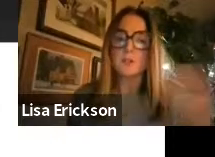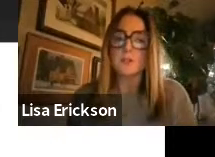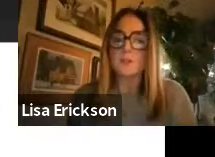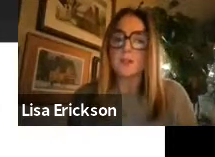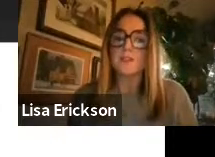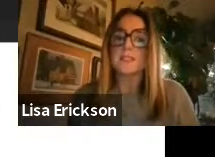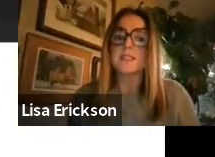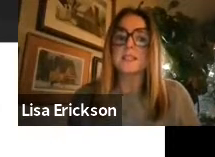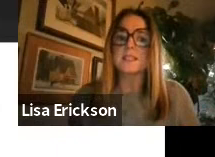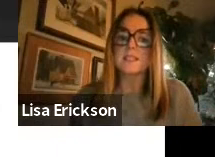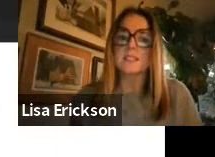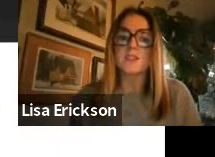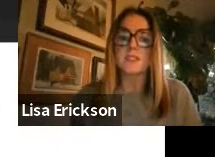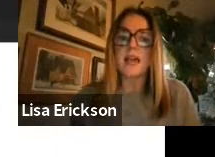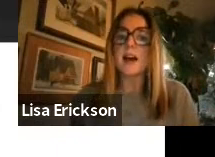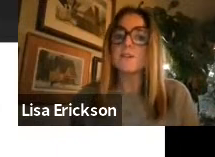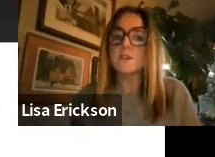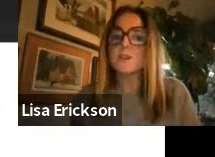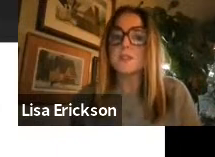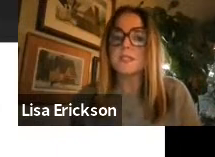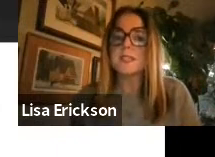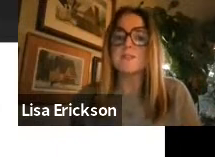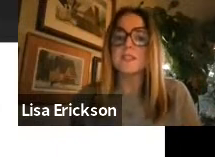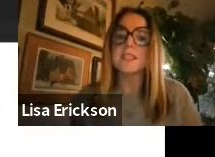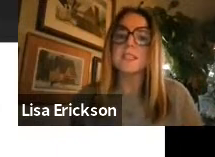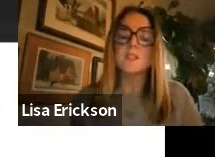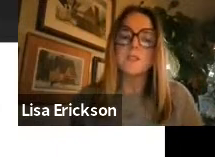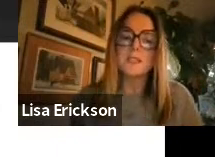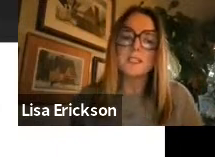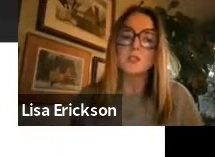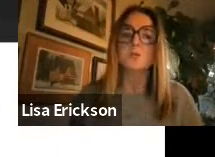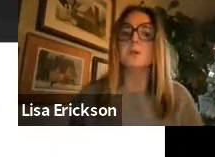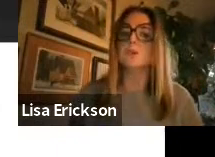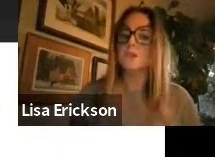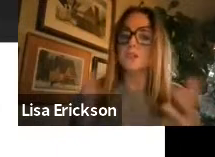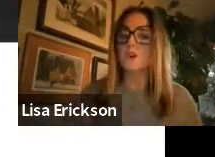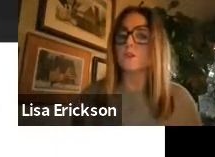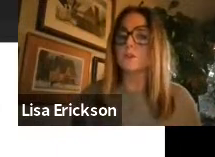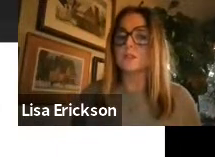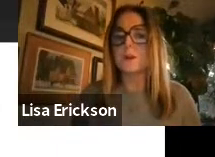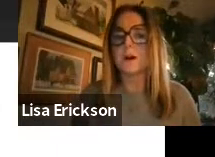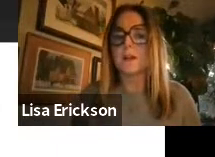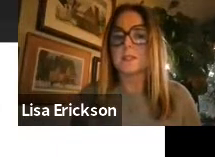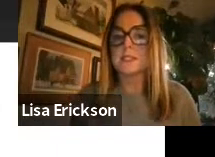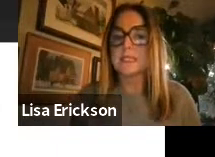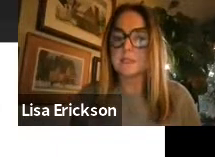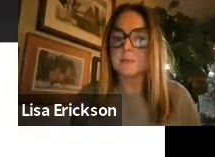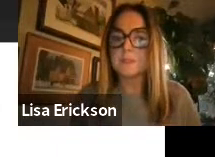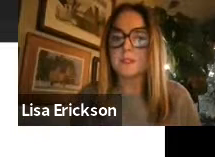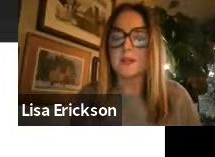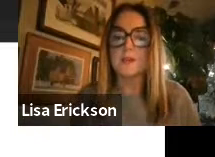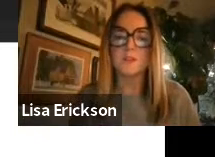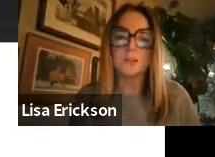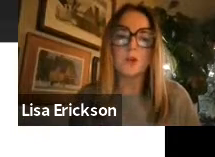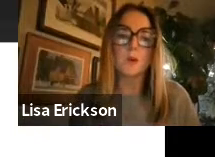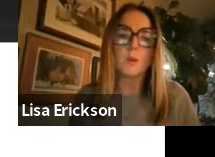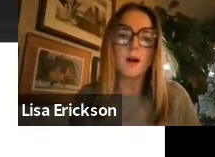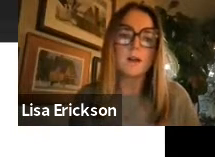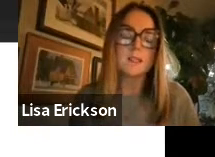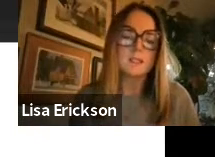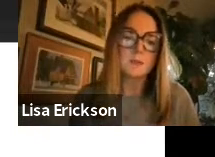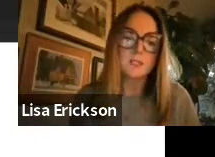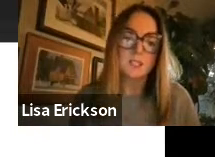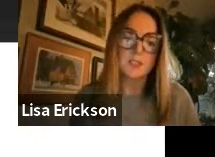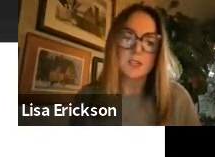They've also, so another success is that districts have used the state funding to build these COVID response teams, and those have been